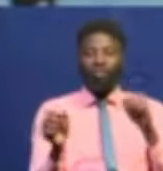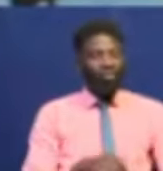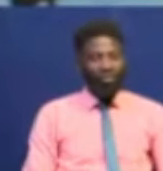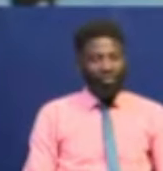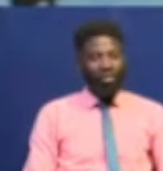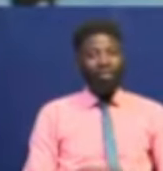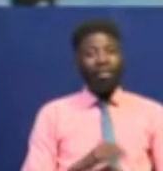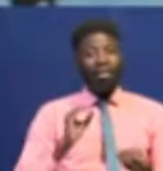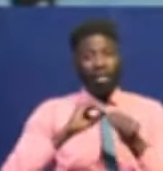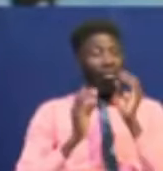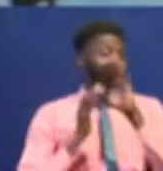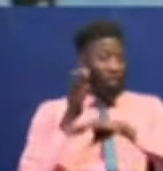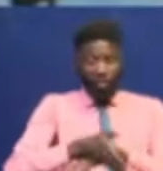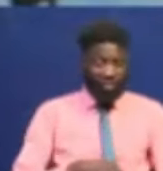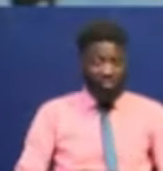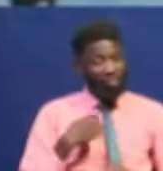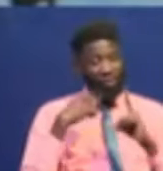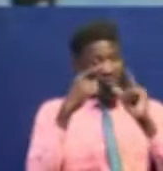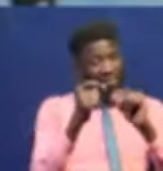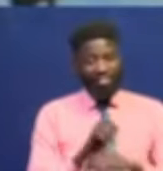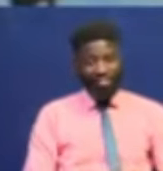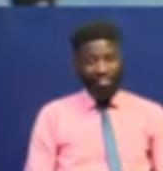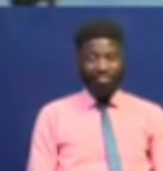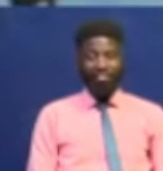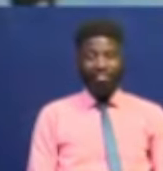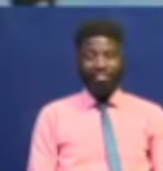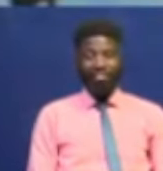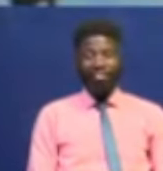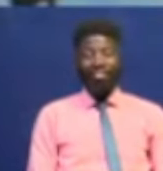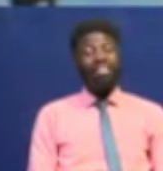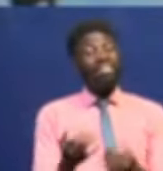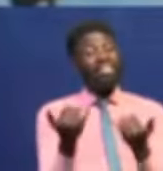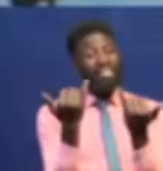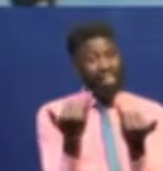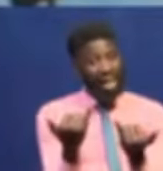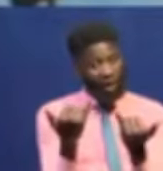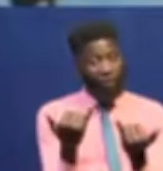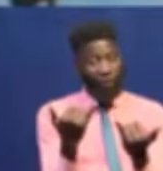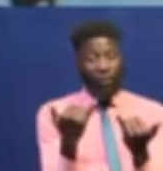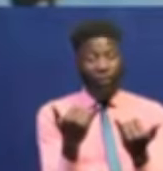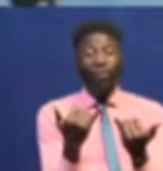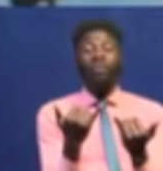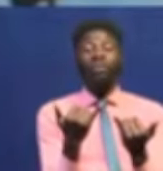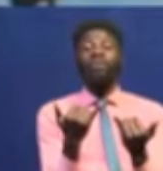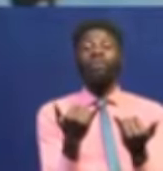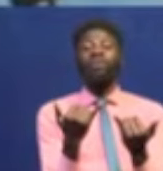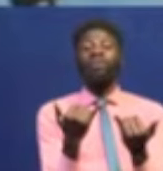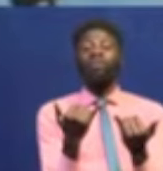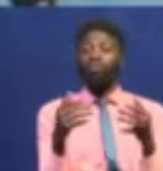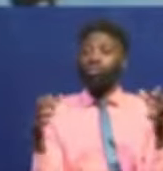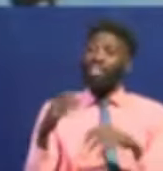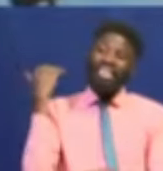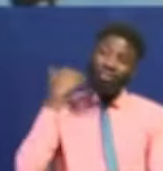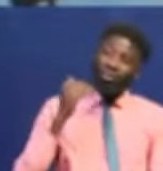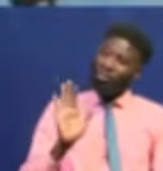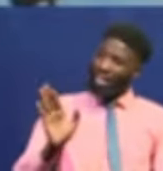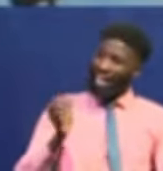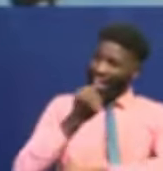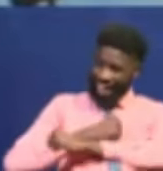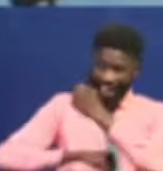numbers. Okay. And I am telling you that the level of mobilization by criminals